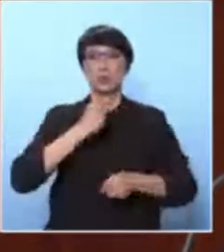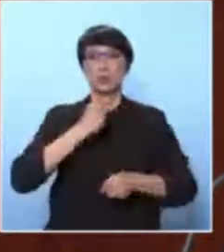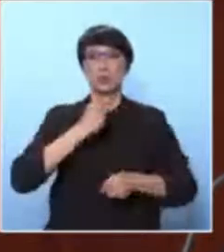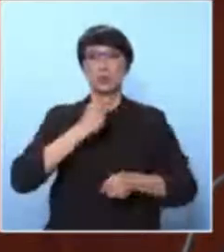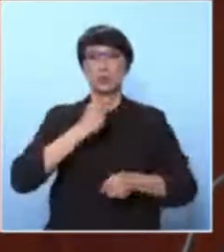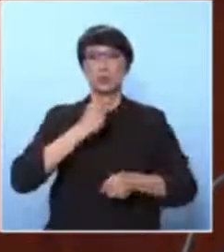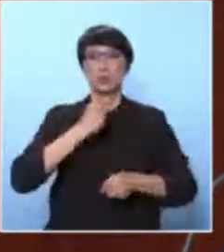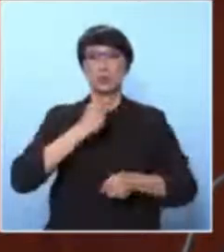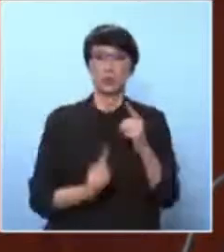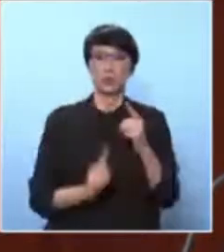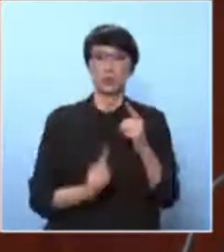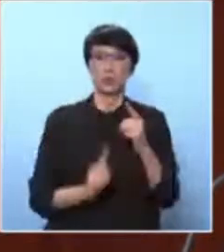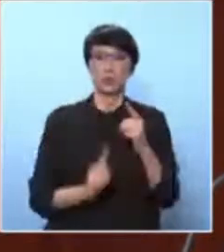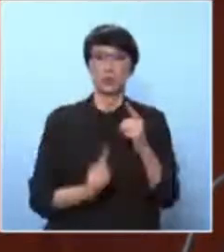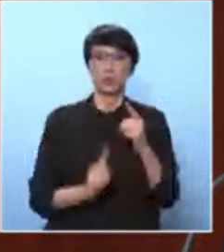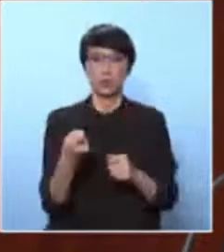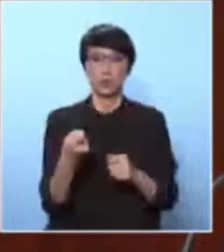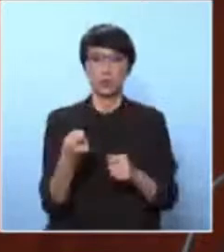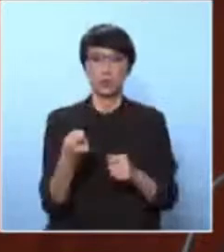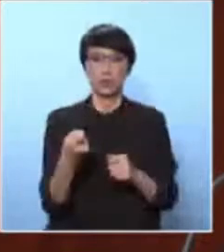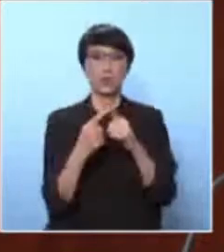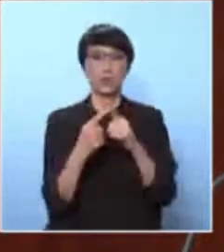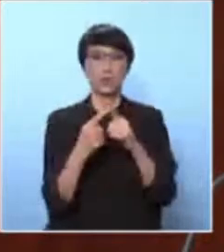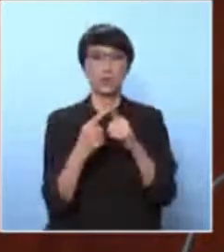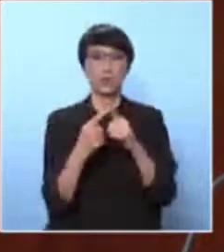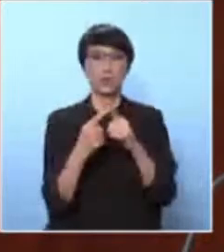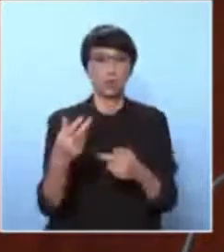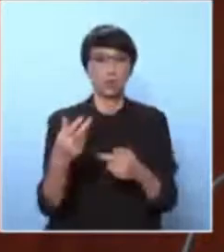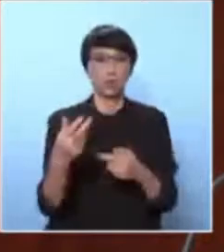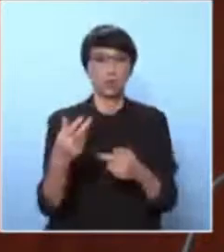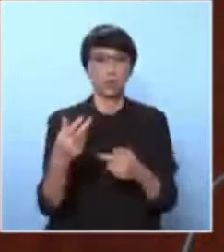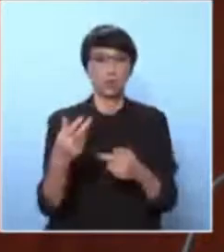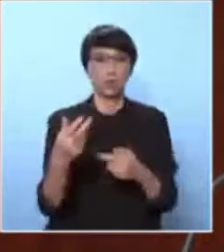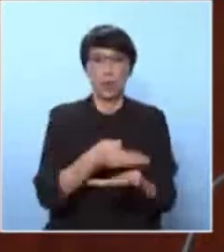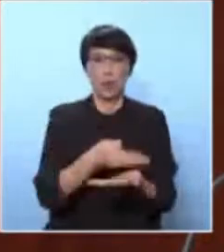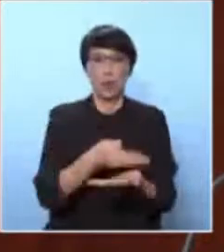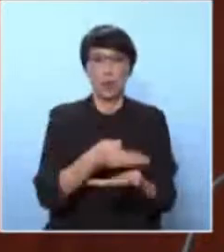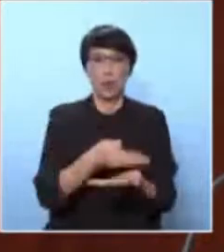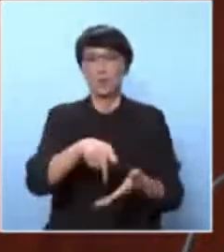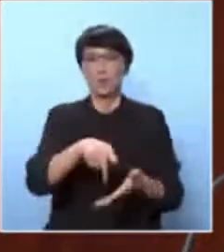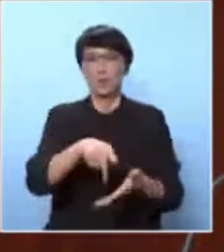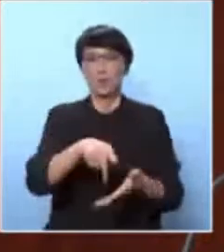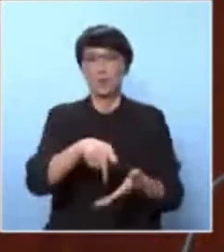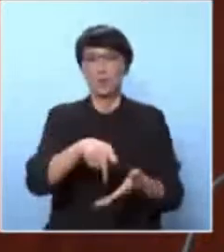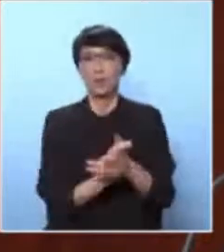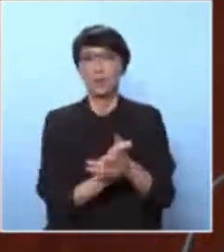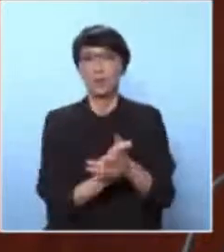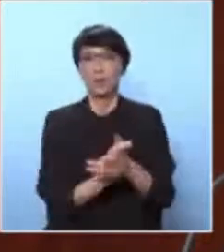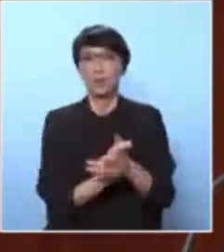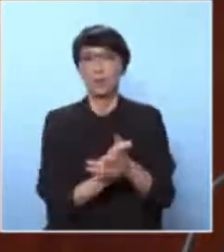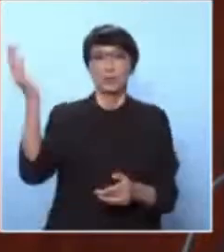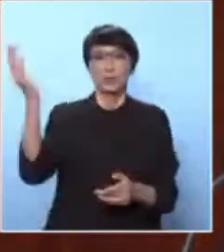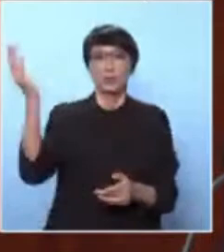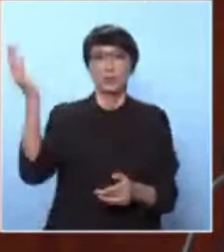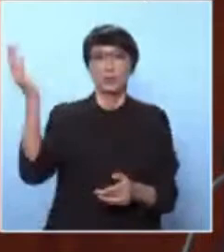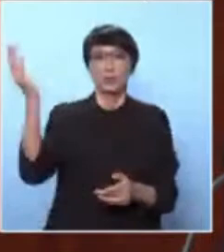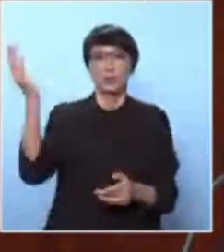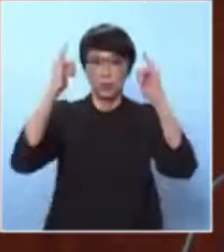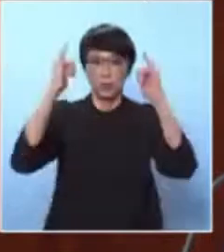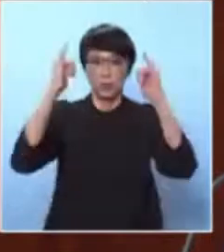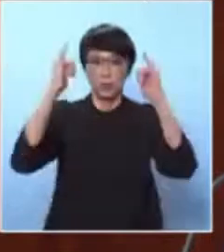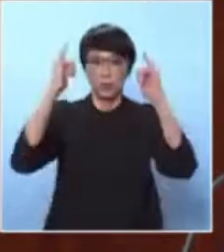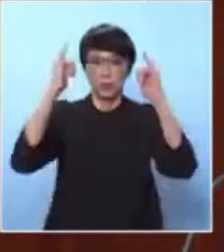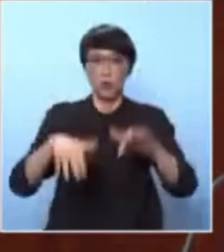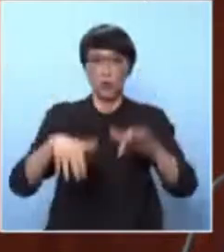by issuers, maintaining trading under severe weather, improving transaction mechanism,